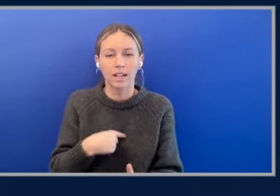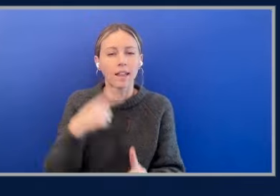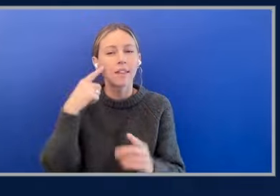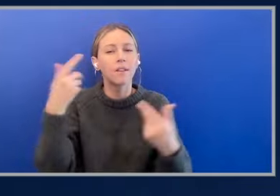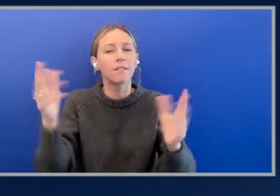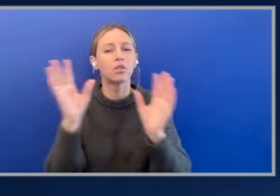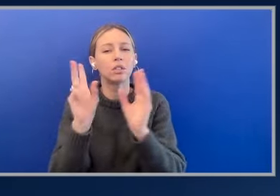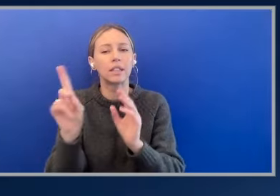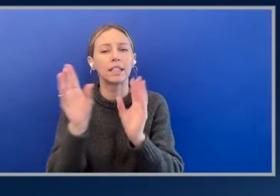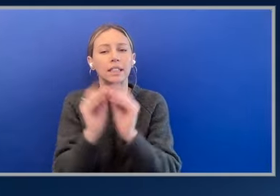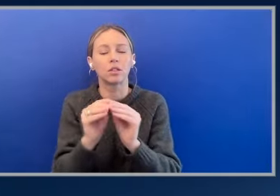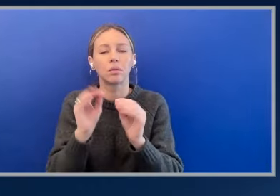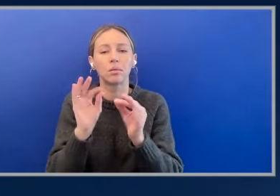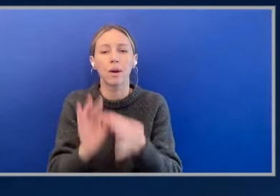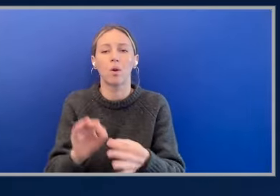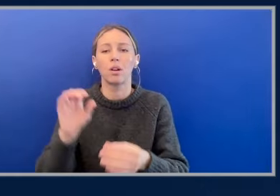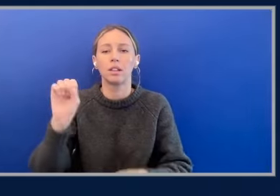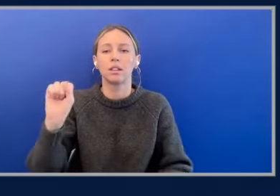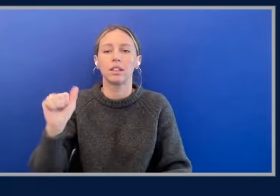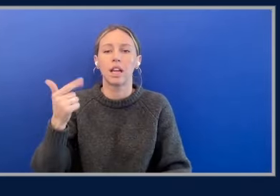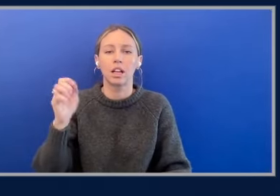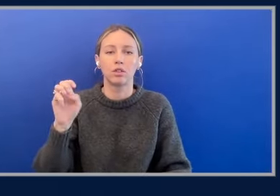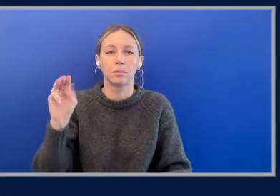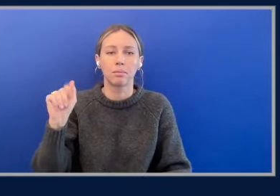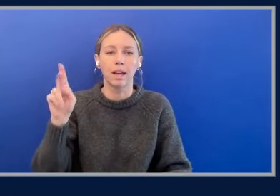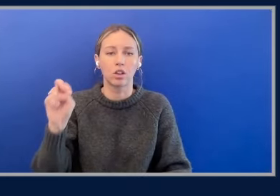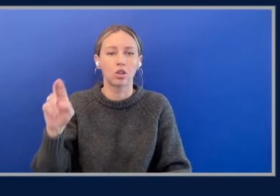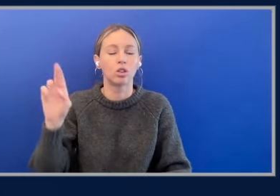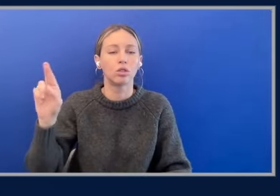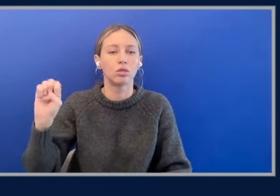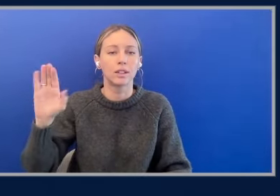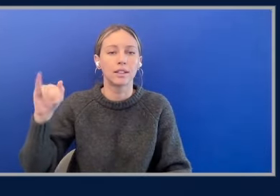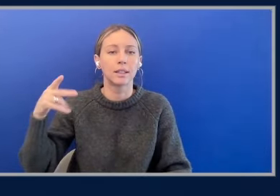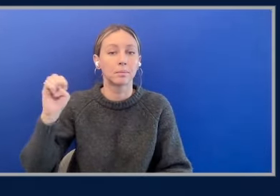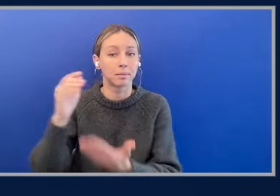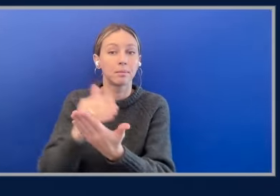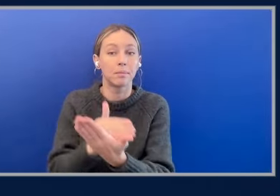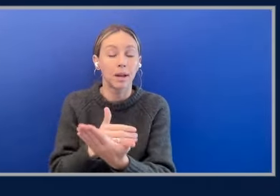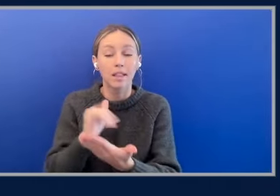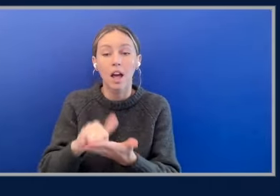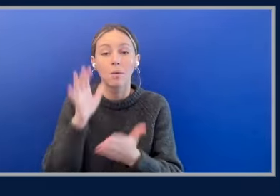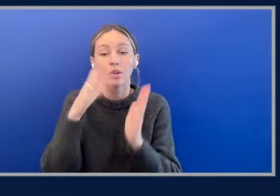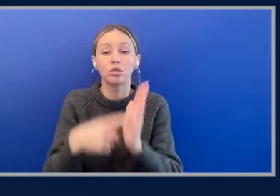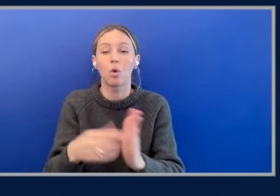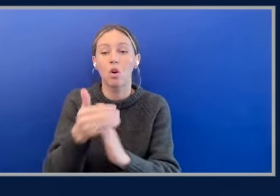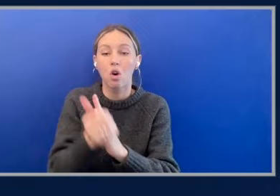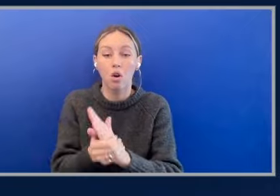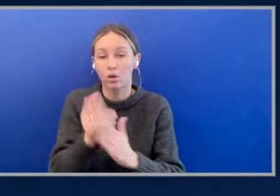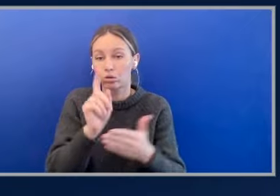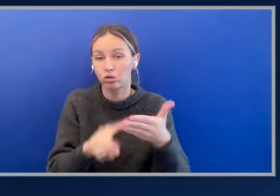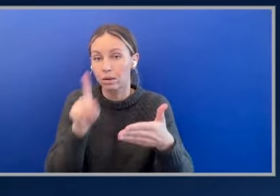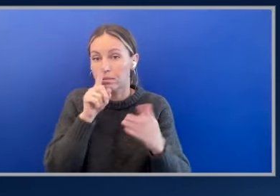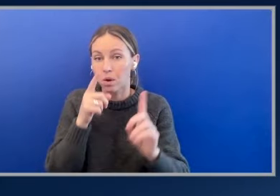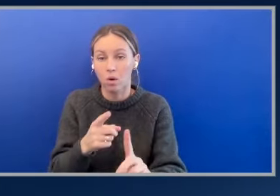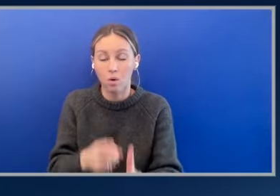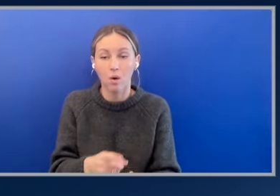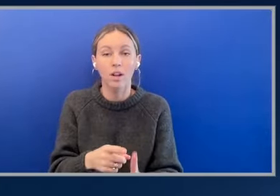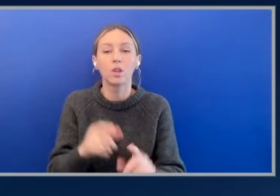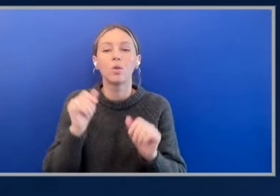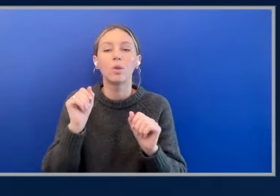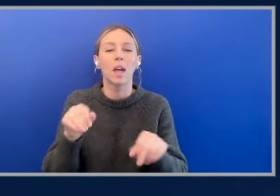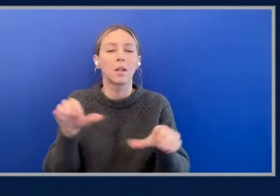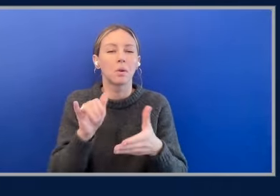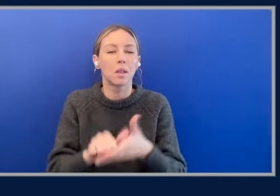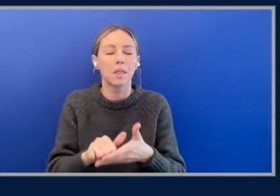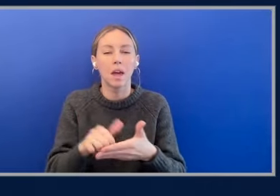the SageMaker recipes, which also provide automatic checkpointing capabilities, so you can even combine the two and run fine-tuning and